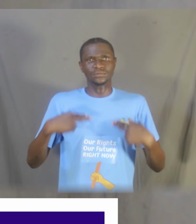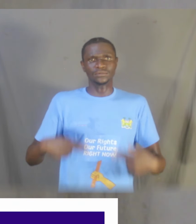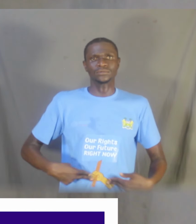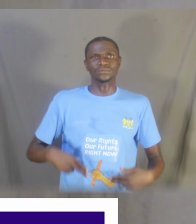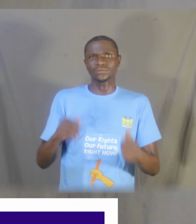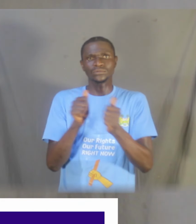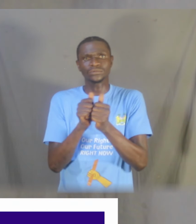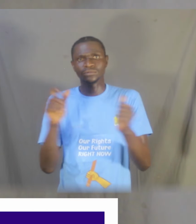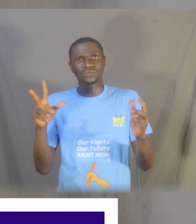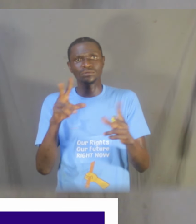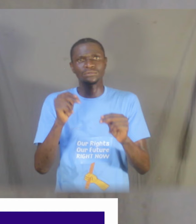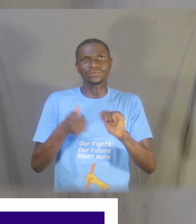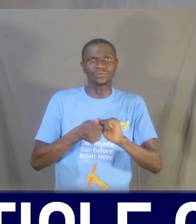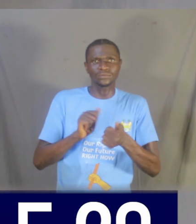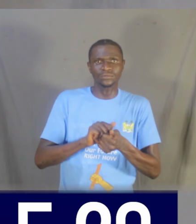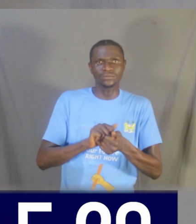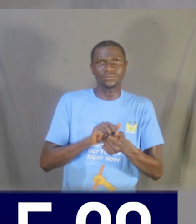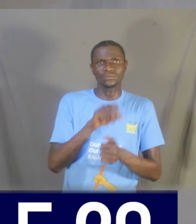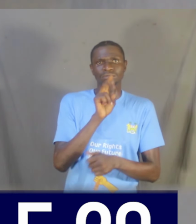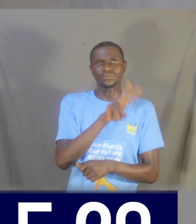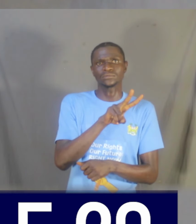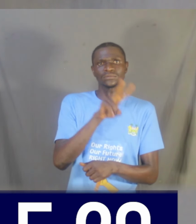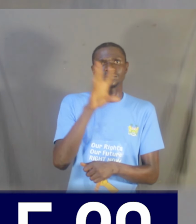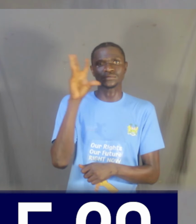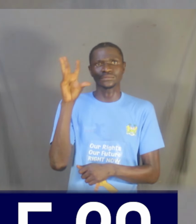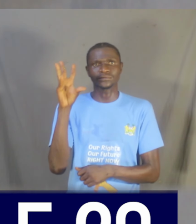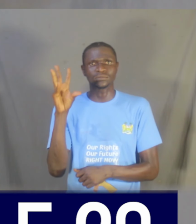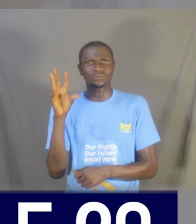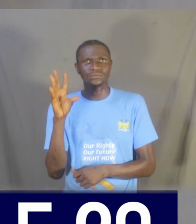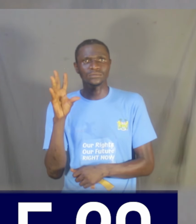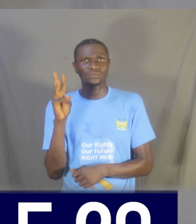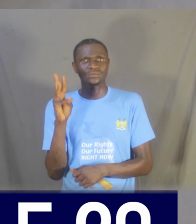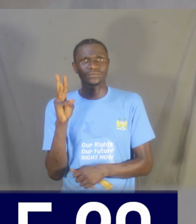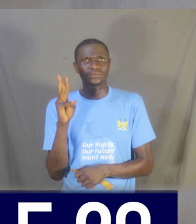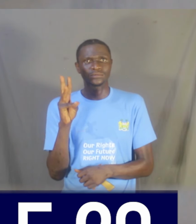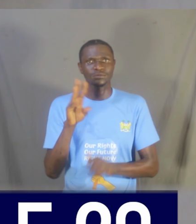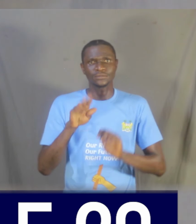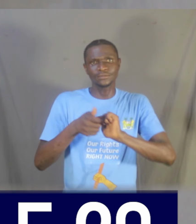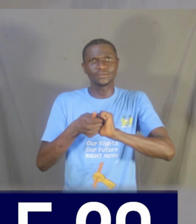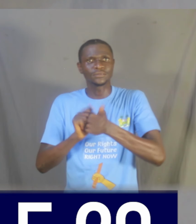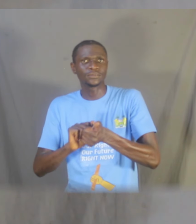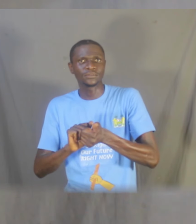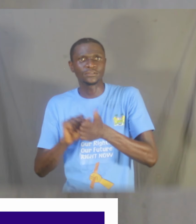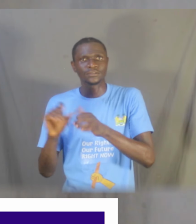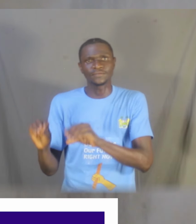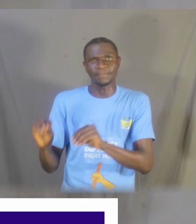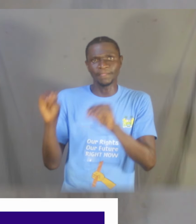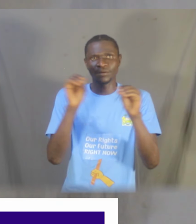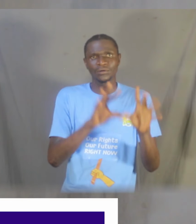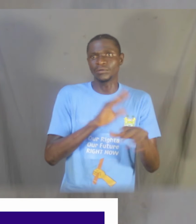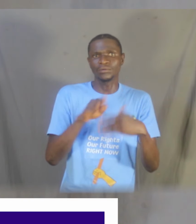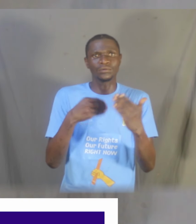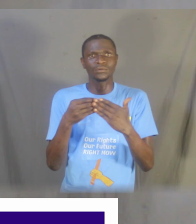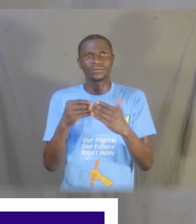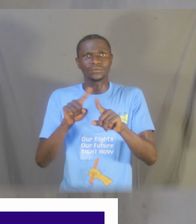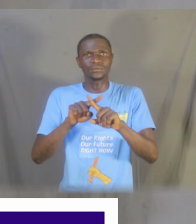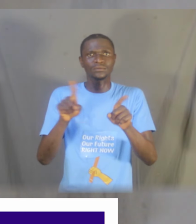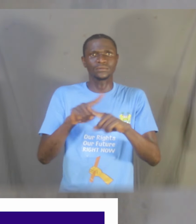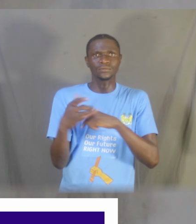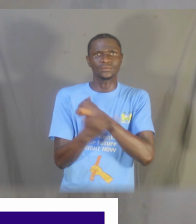protection for persons with disabilities. Article 29. Participation in political and public life. Ensures political rights